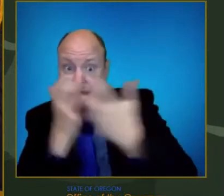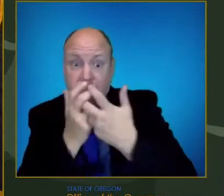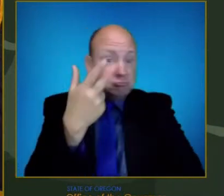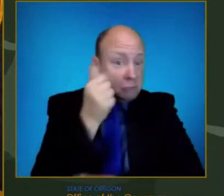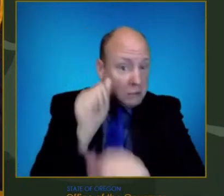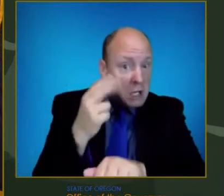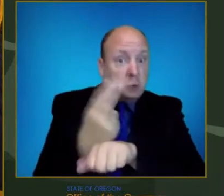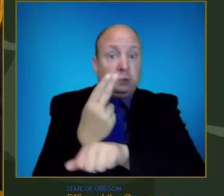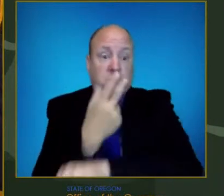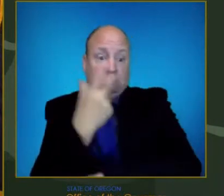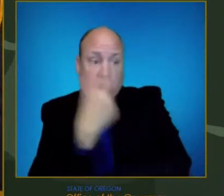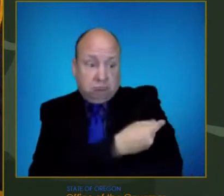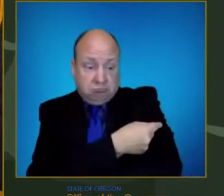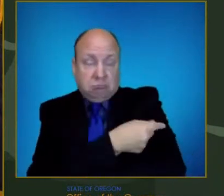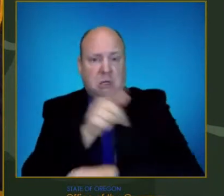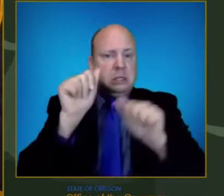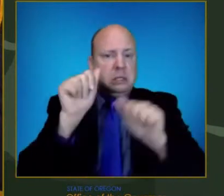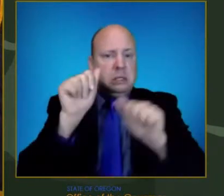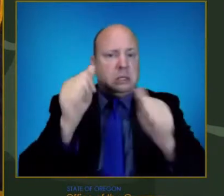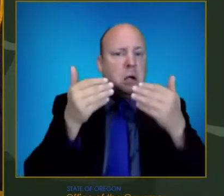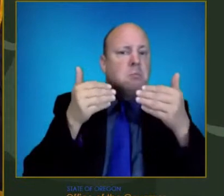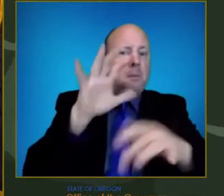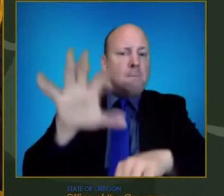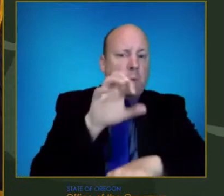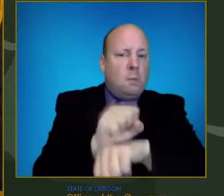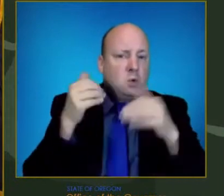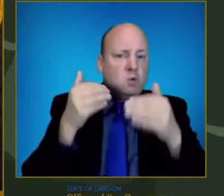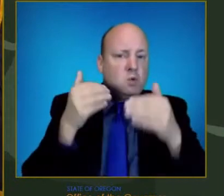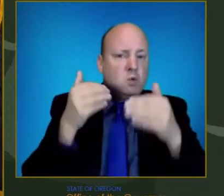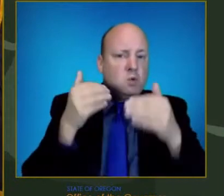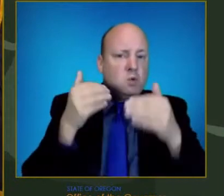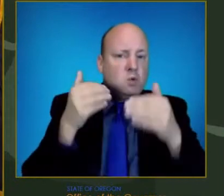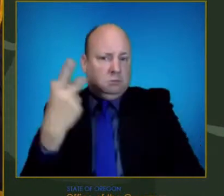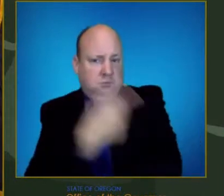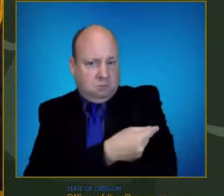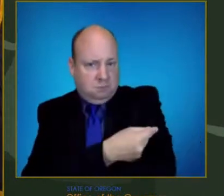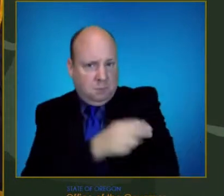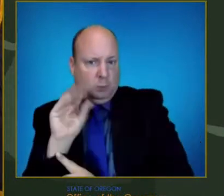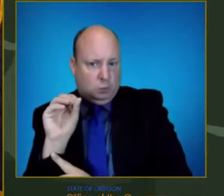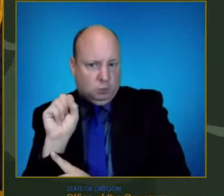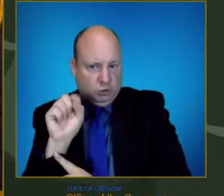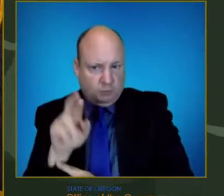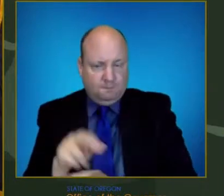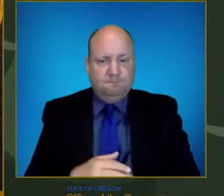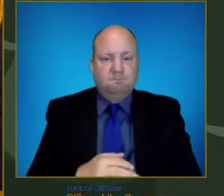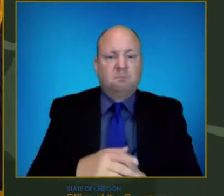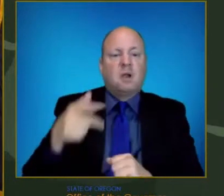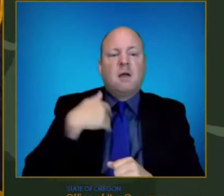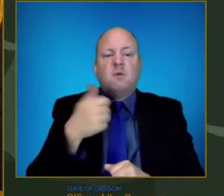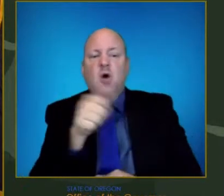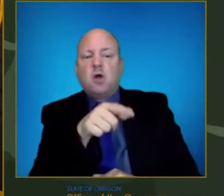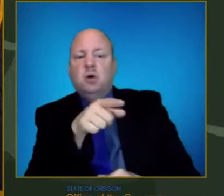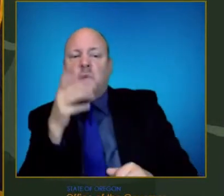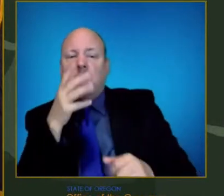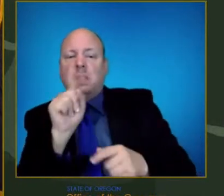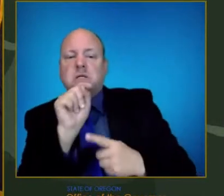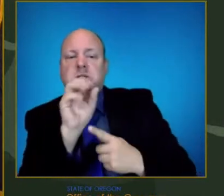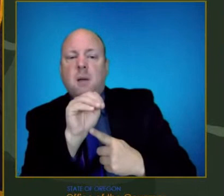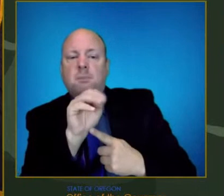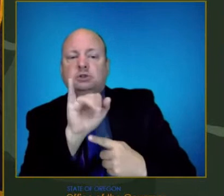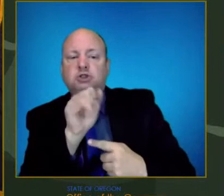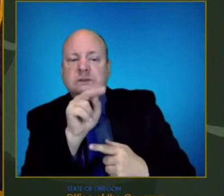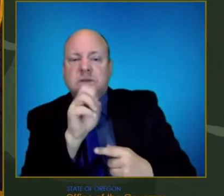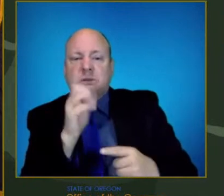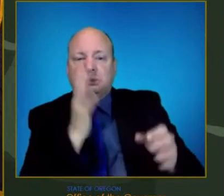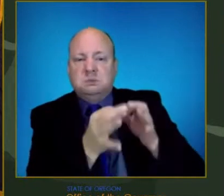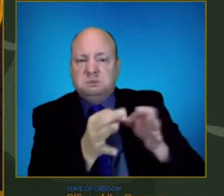administer boosters. We have free and readily available vaccines across the state. Everyone who is eligible